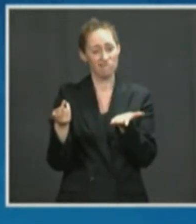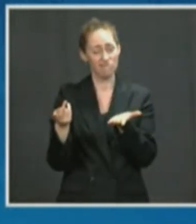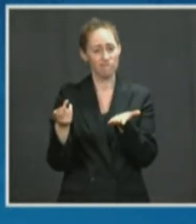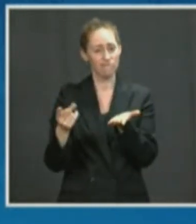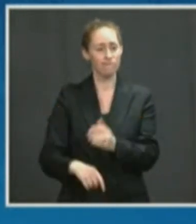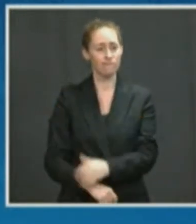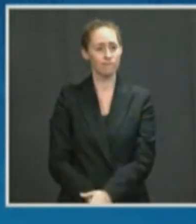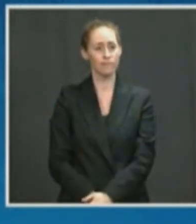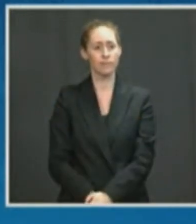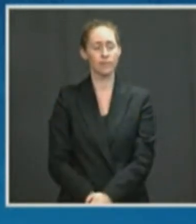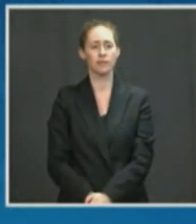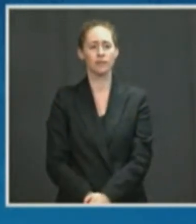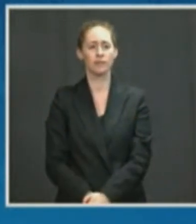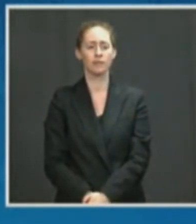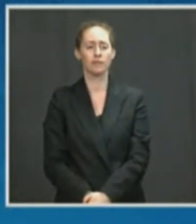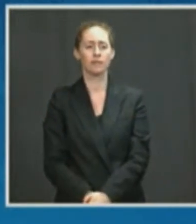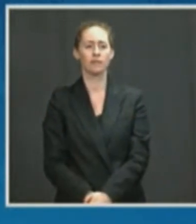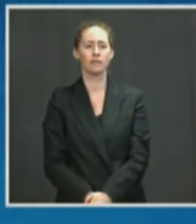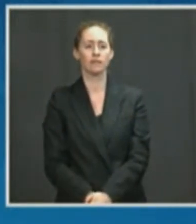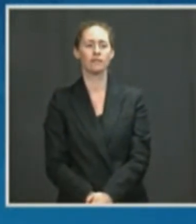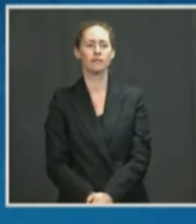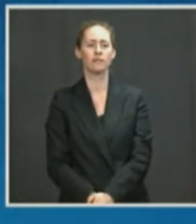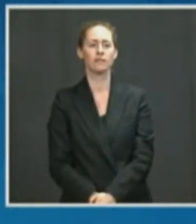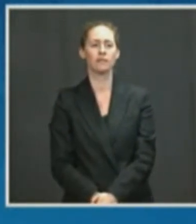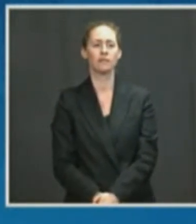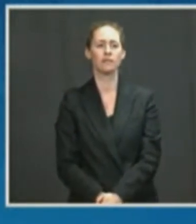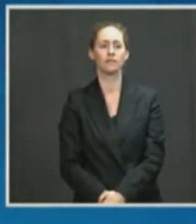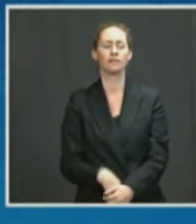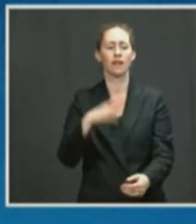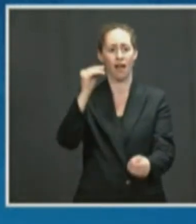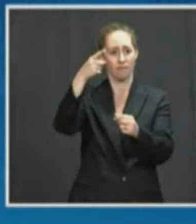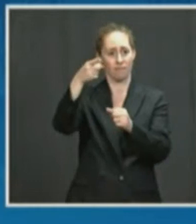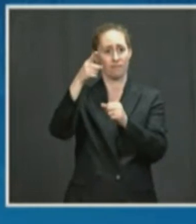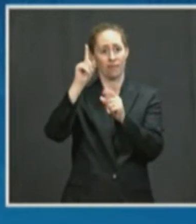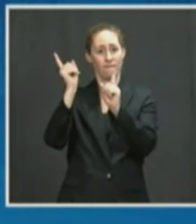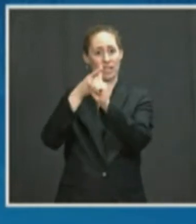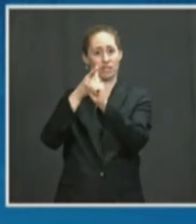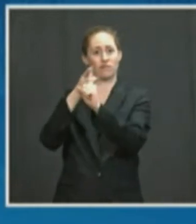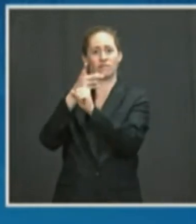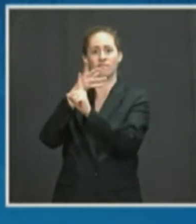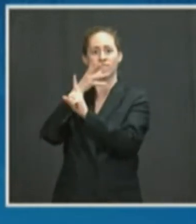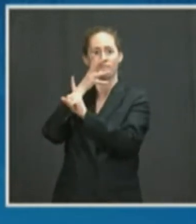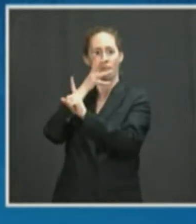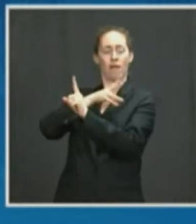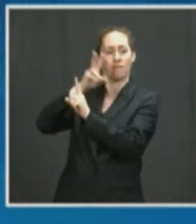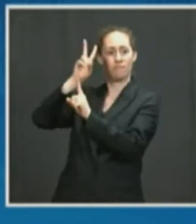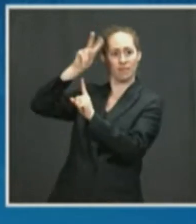first American female vice president to represent the country